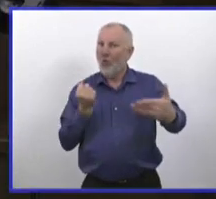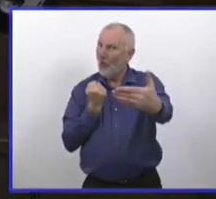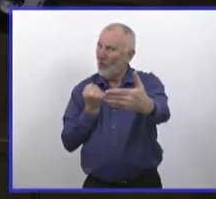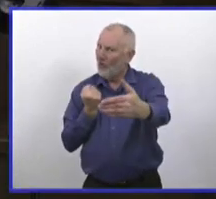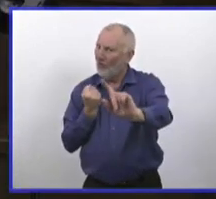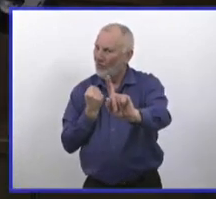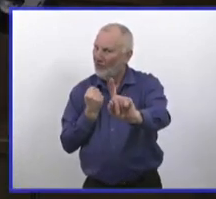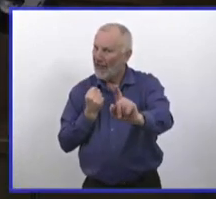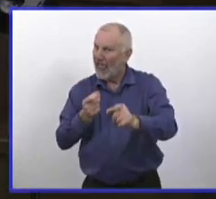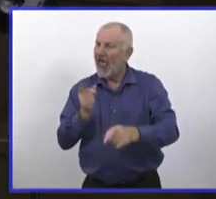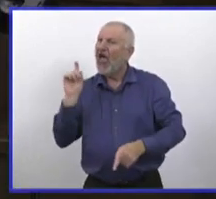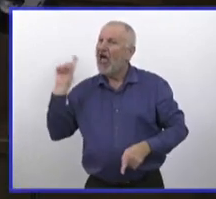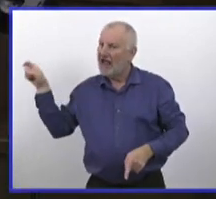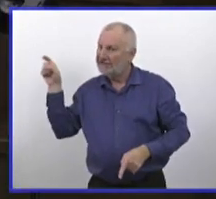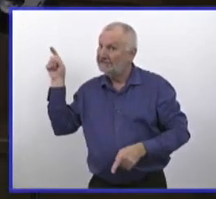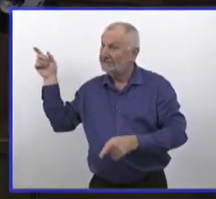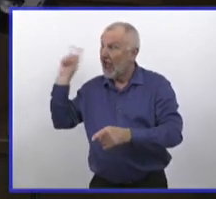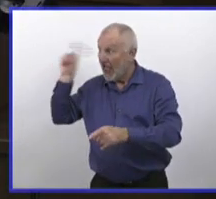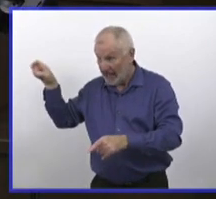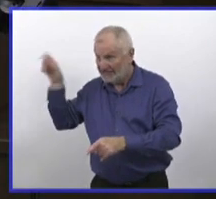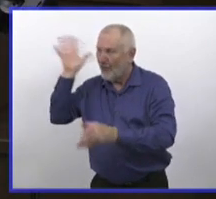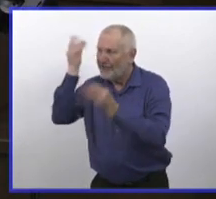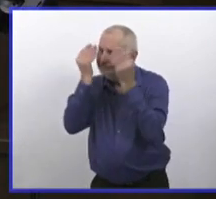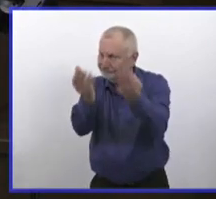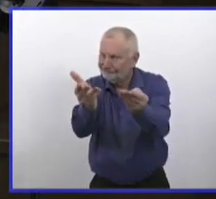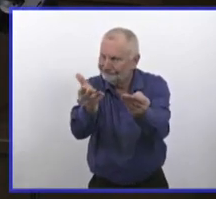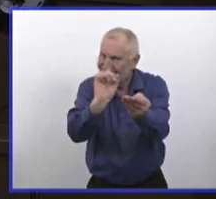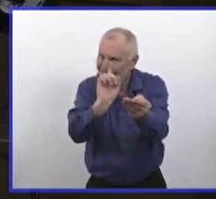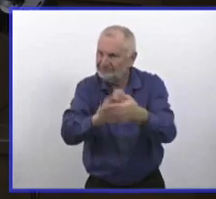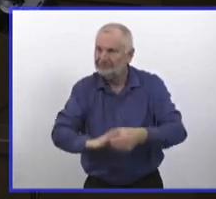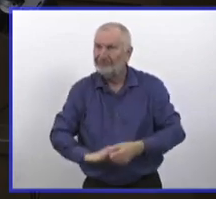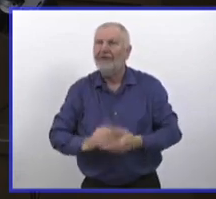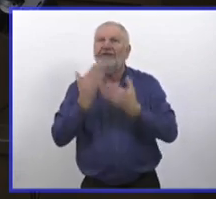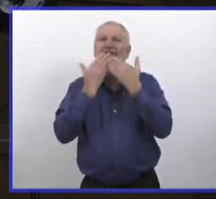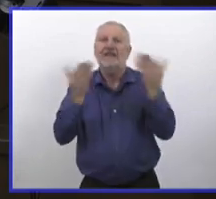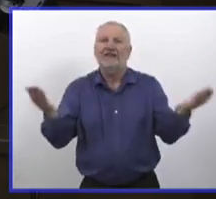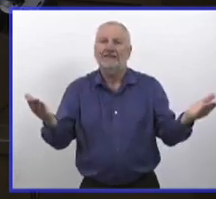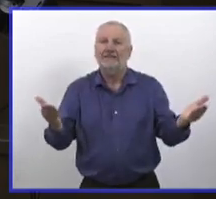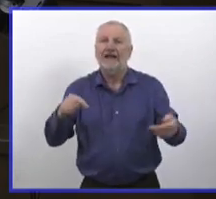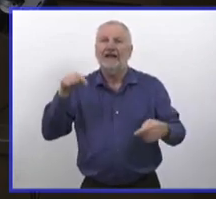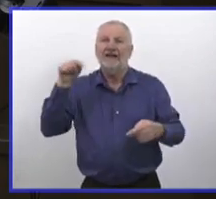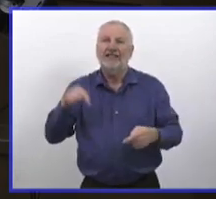Thank you. Thanks, everyone. This concludes our media briefing.